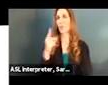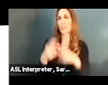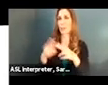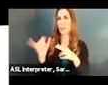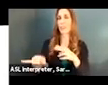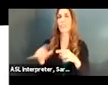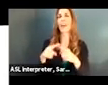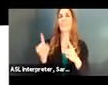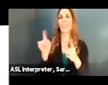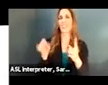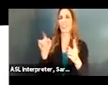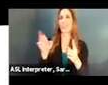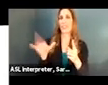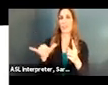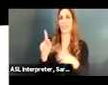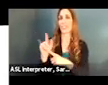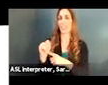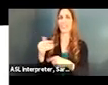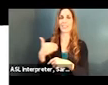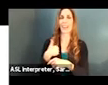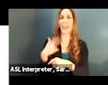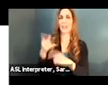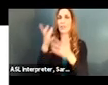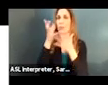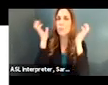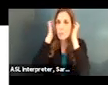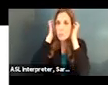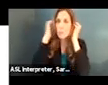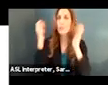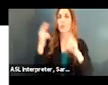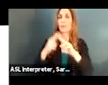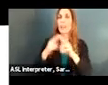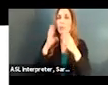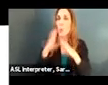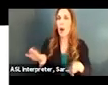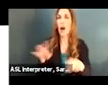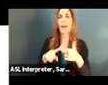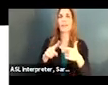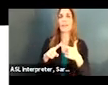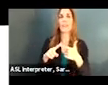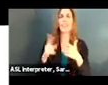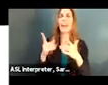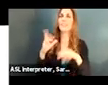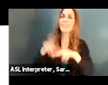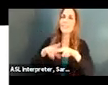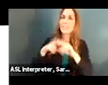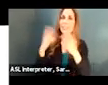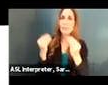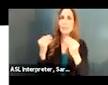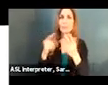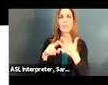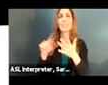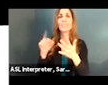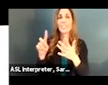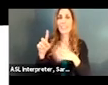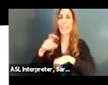our sensory kit. So it has noise canceling headphones. It has that dynamic seat cushion. We have 3 sand timers. We have